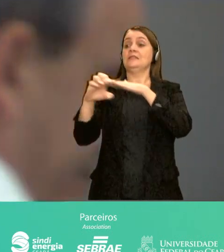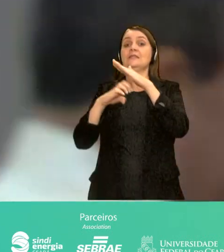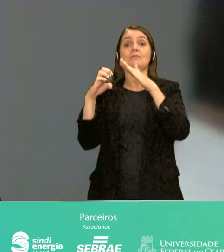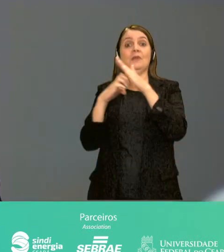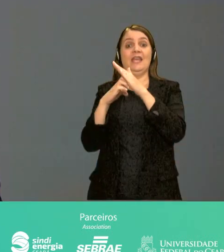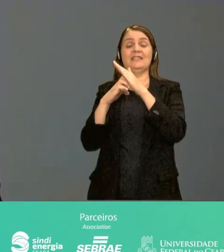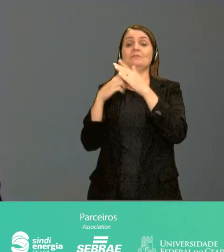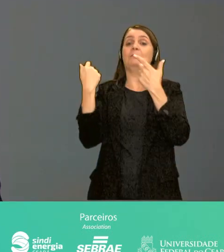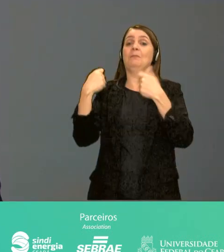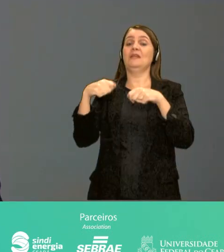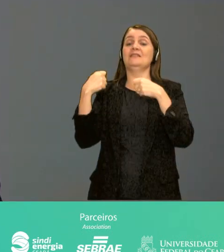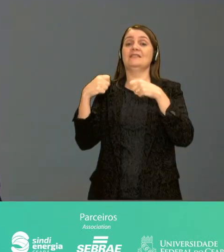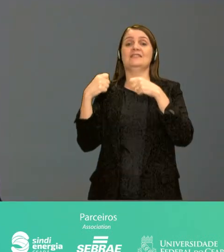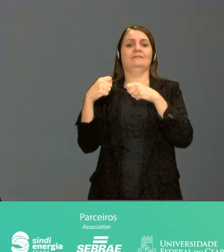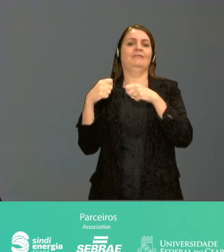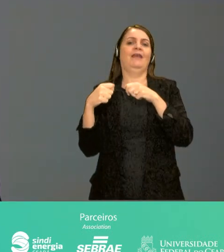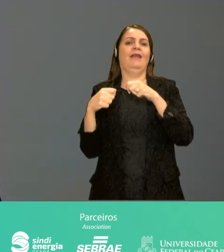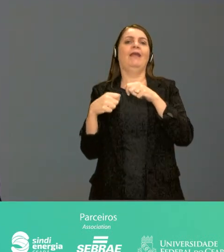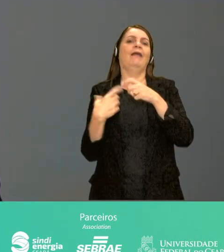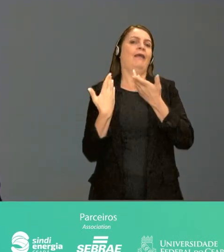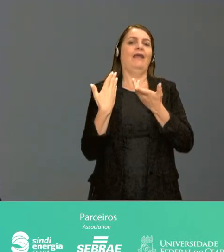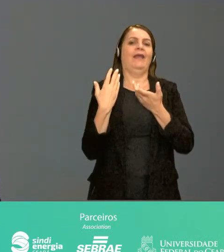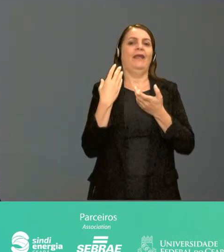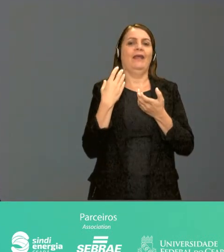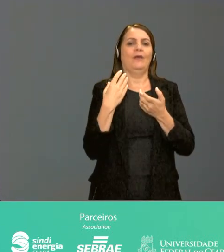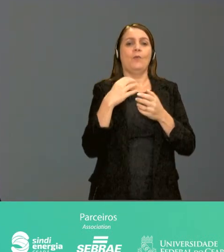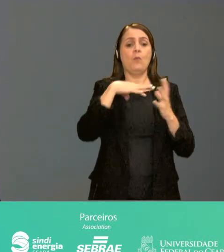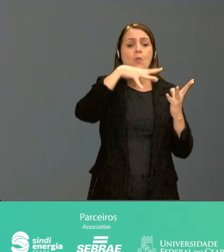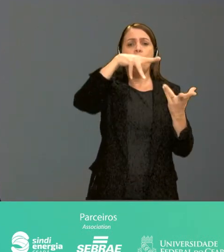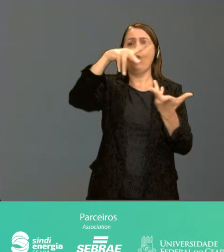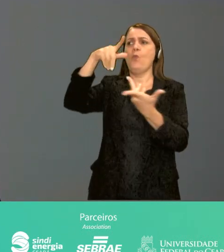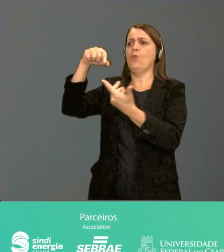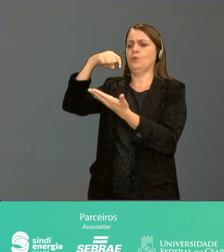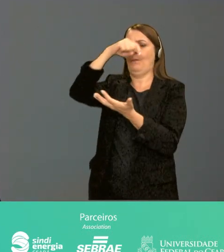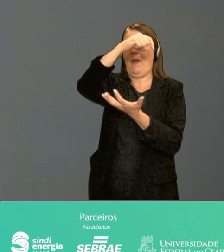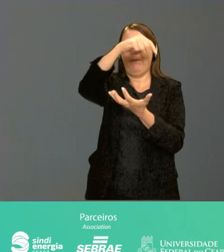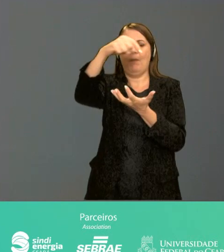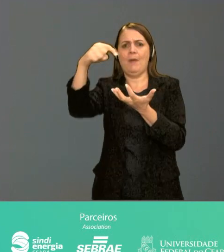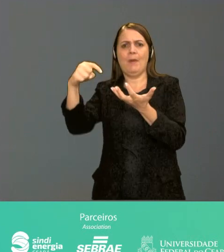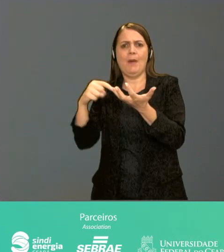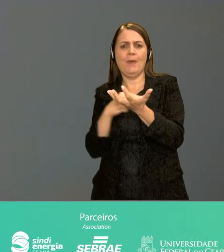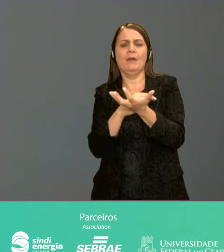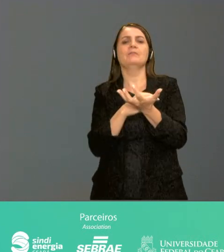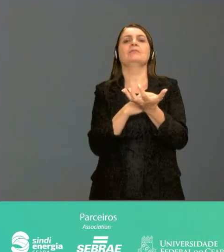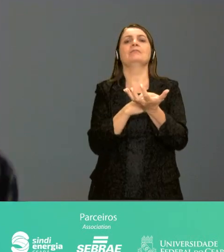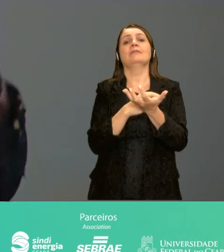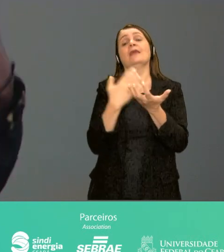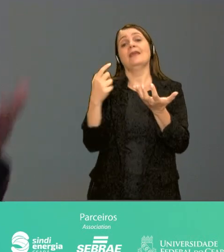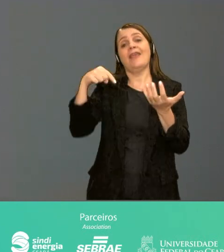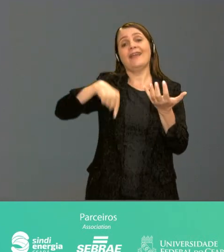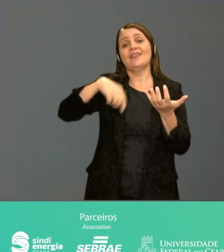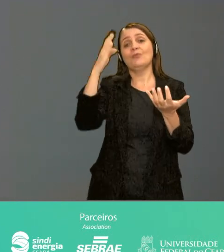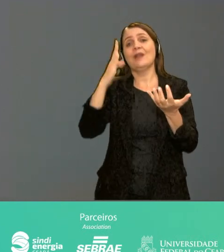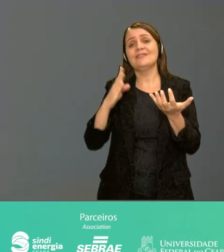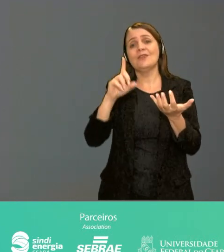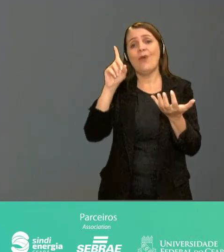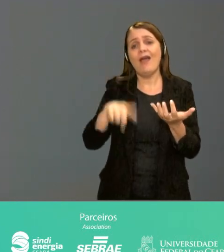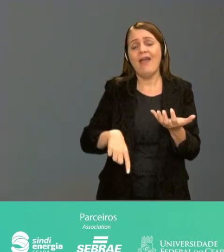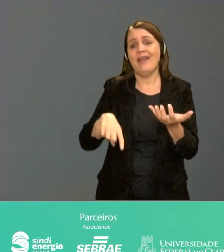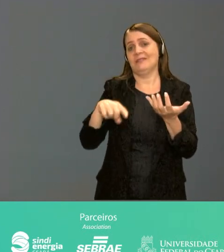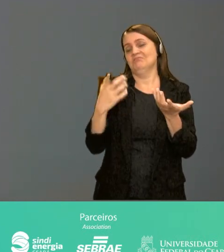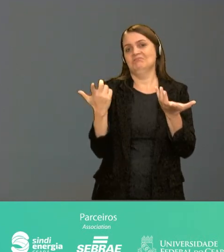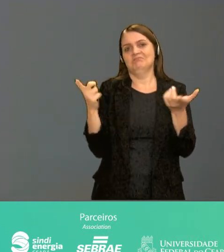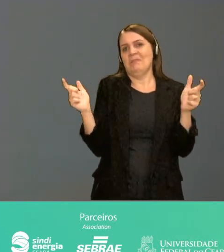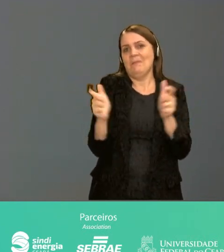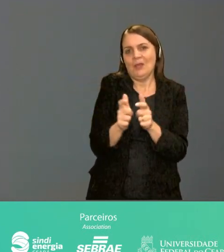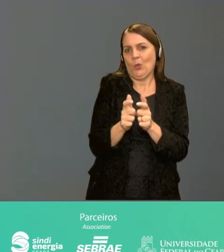they had too many requests to answer those from the local market. A company that didn't have a developed